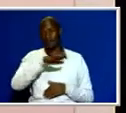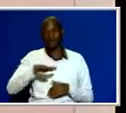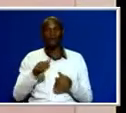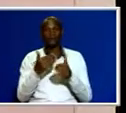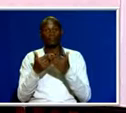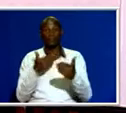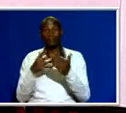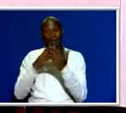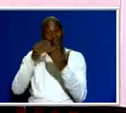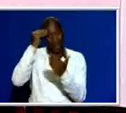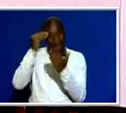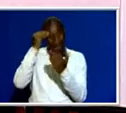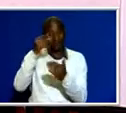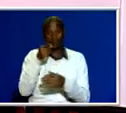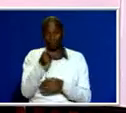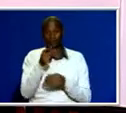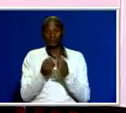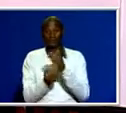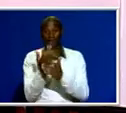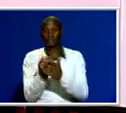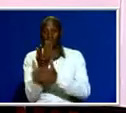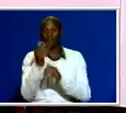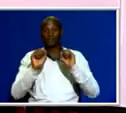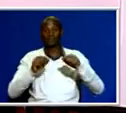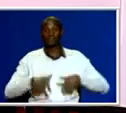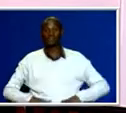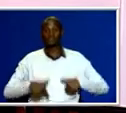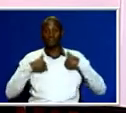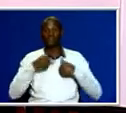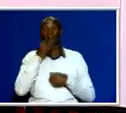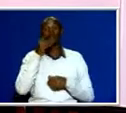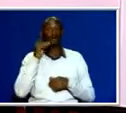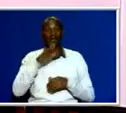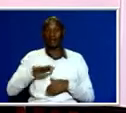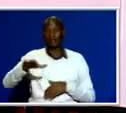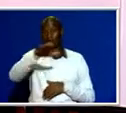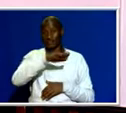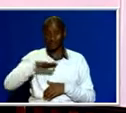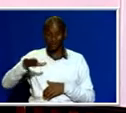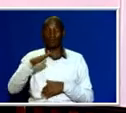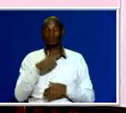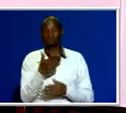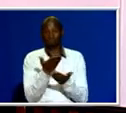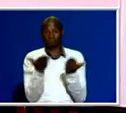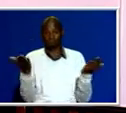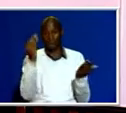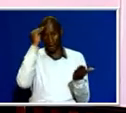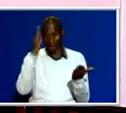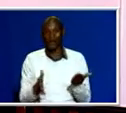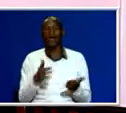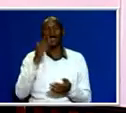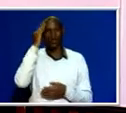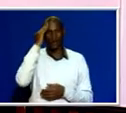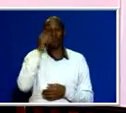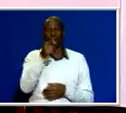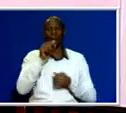And before we look at those plants that can survive in dry areas, my dear learner, I know you can